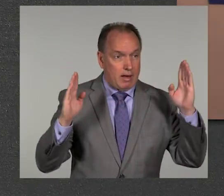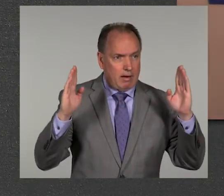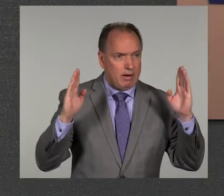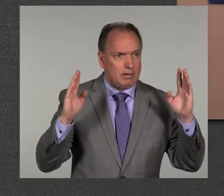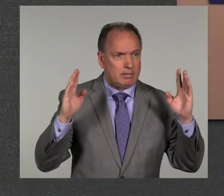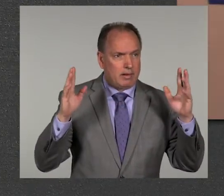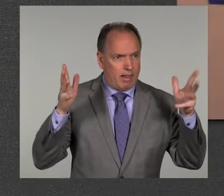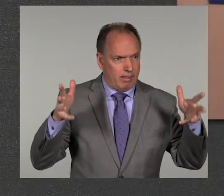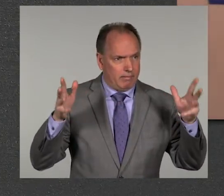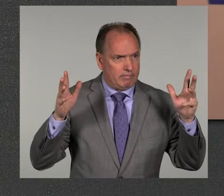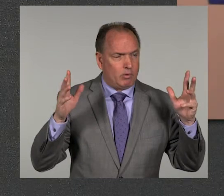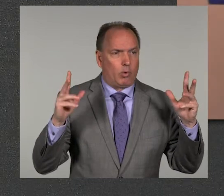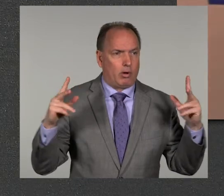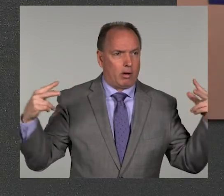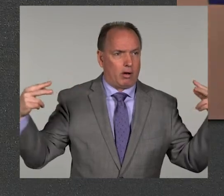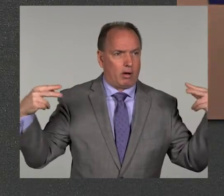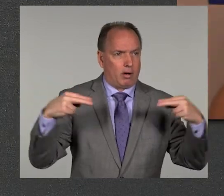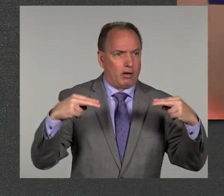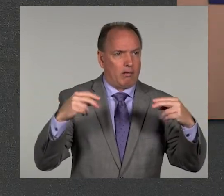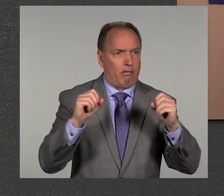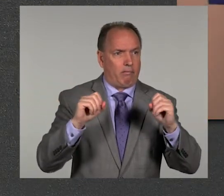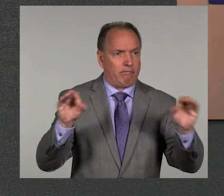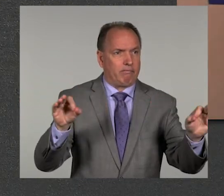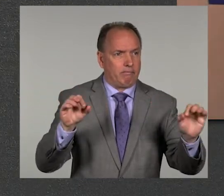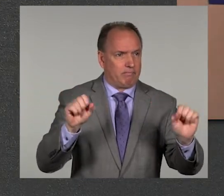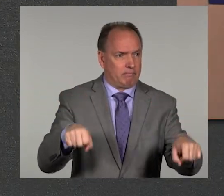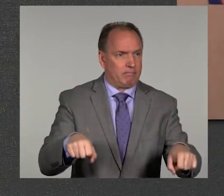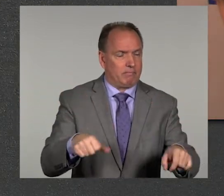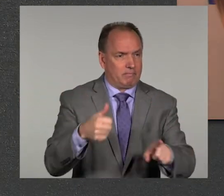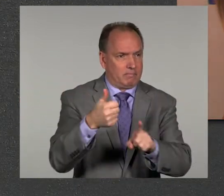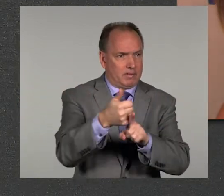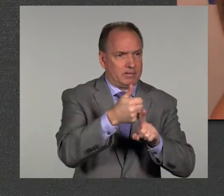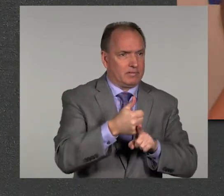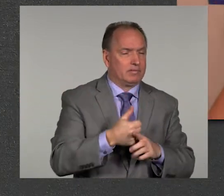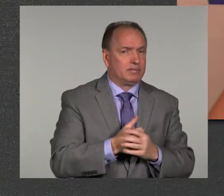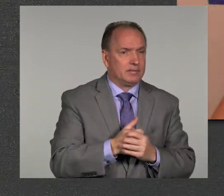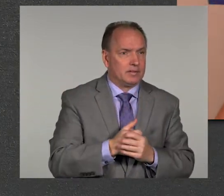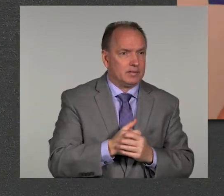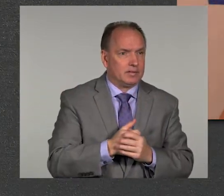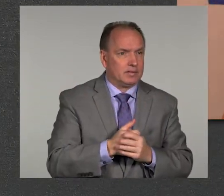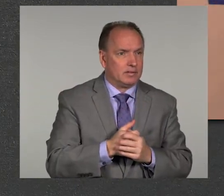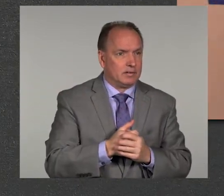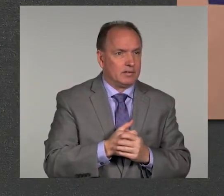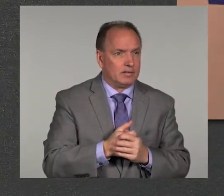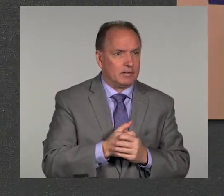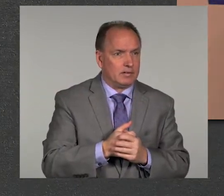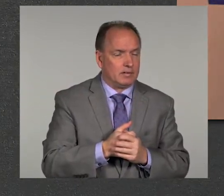leave those, or you can just cut them straight across